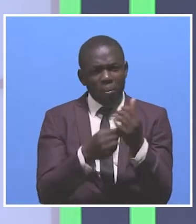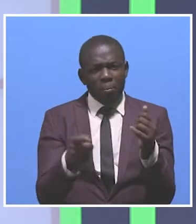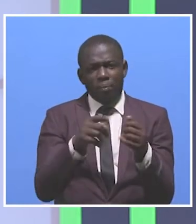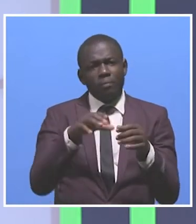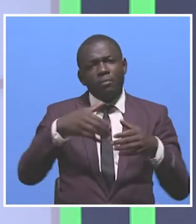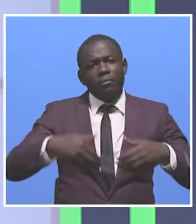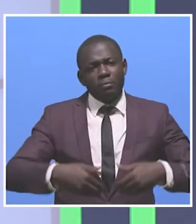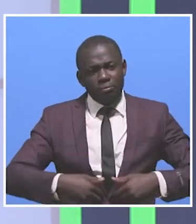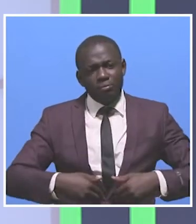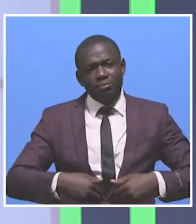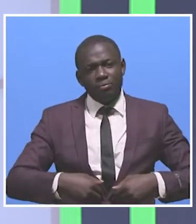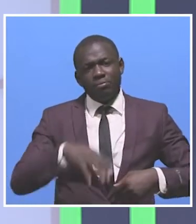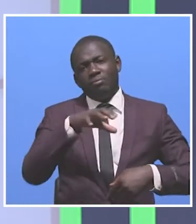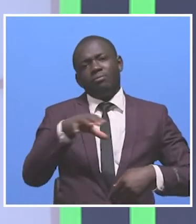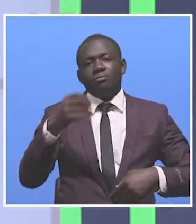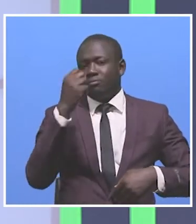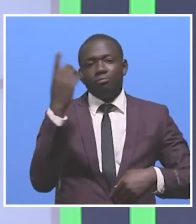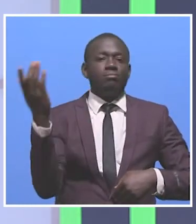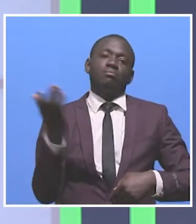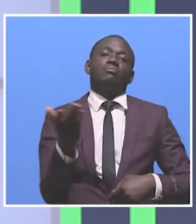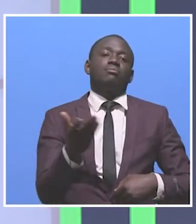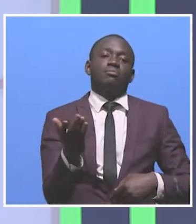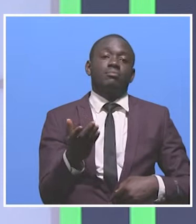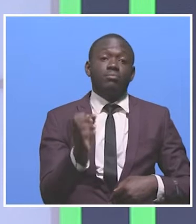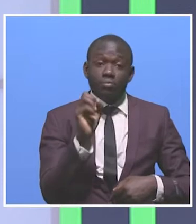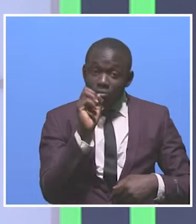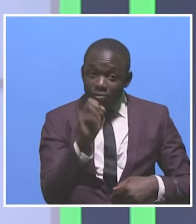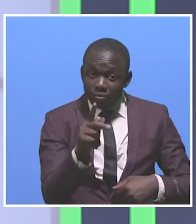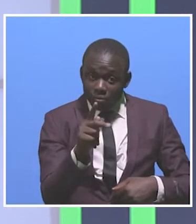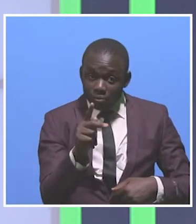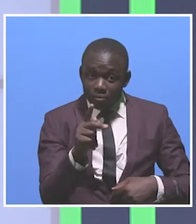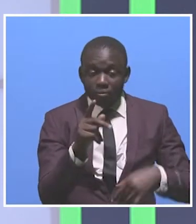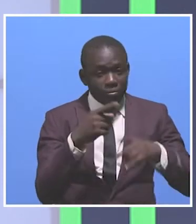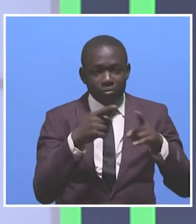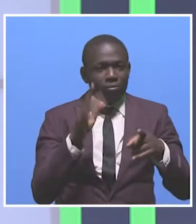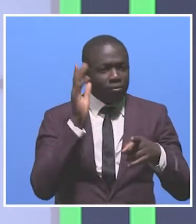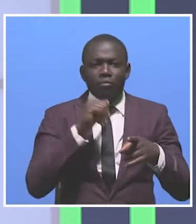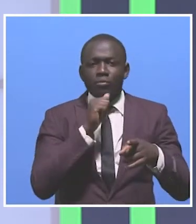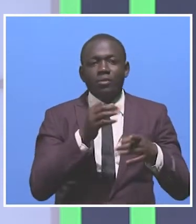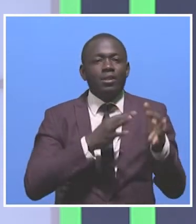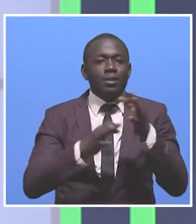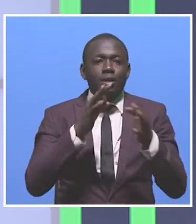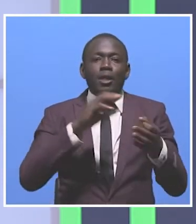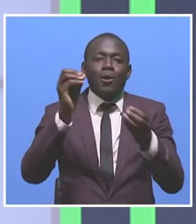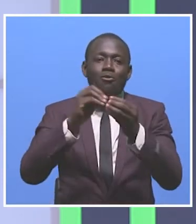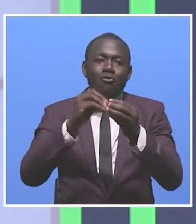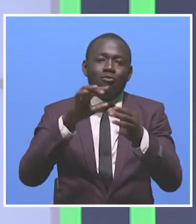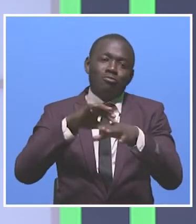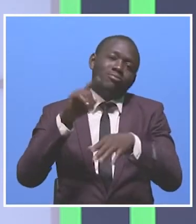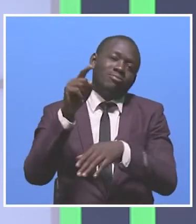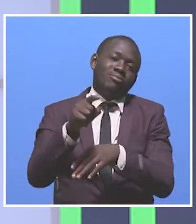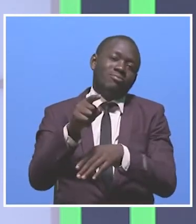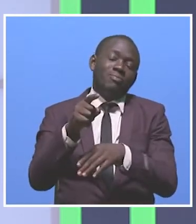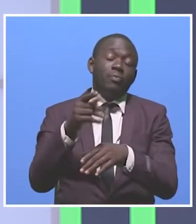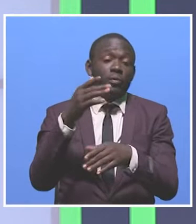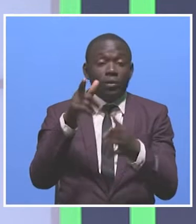they are all deemed not to understand. Okay, but I will not dwell much on that. So usually there's the way that